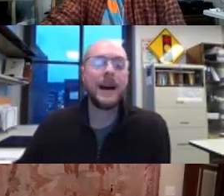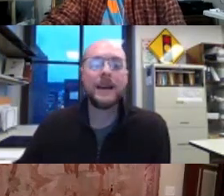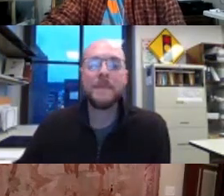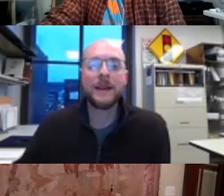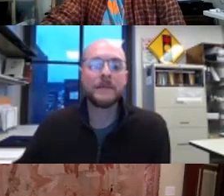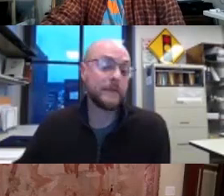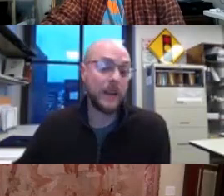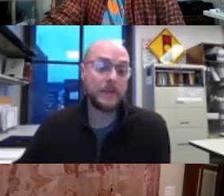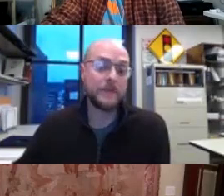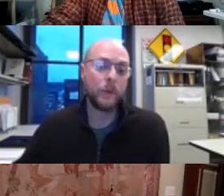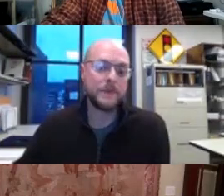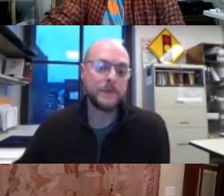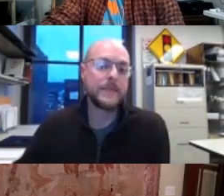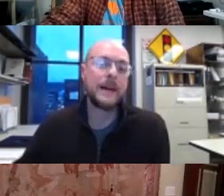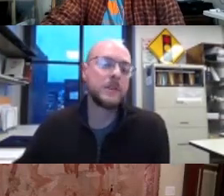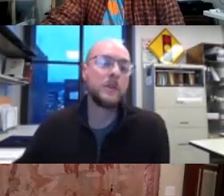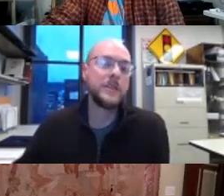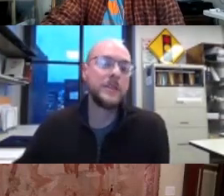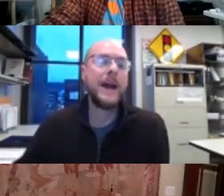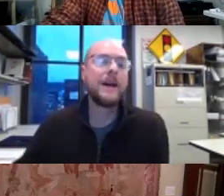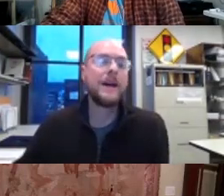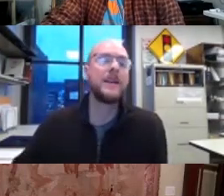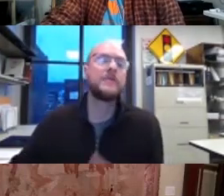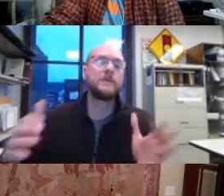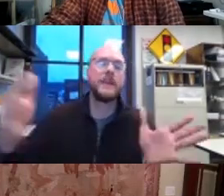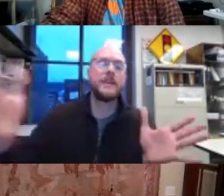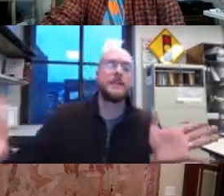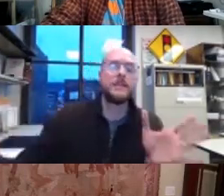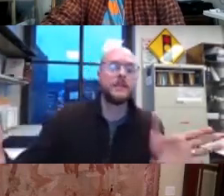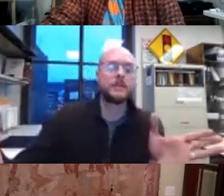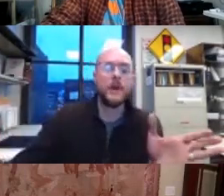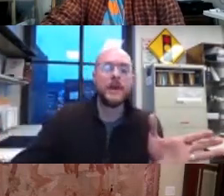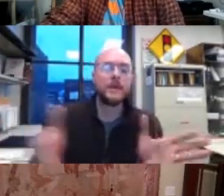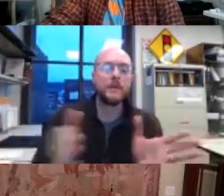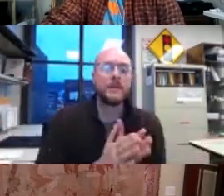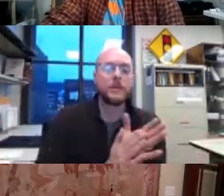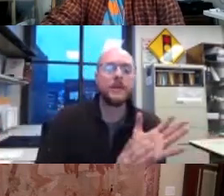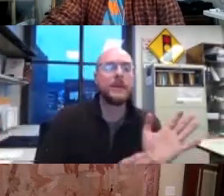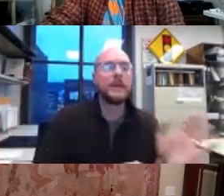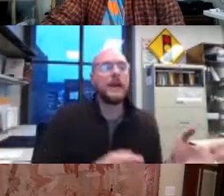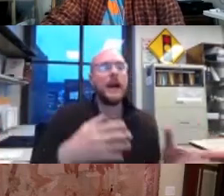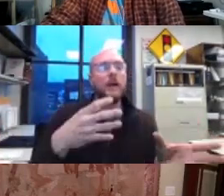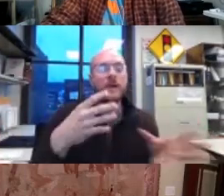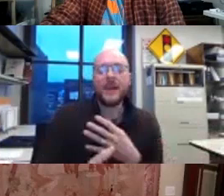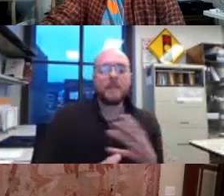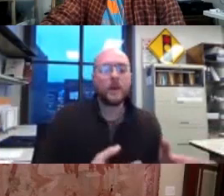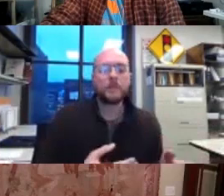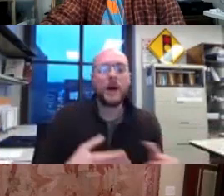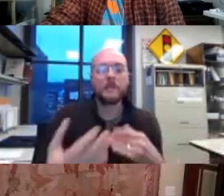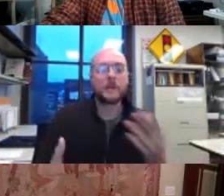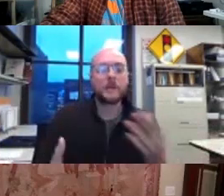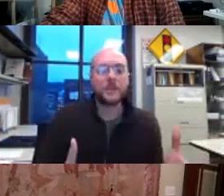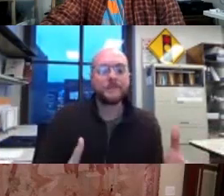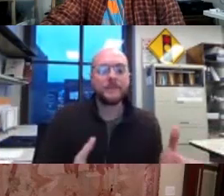That is not a matter of enforcement. So when we do have enough space within the roadway, within the street, we can